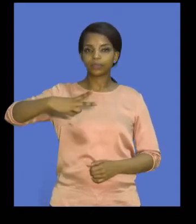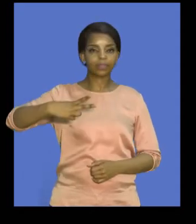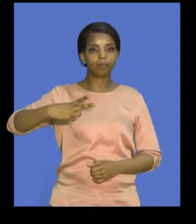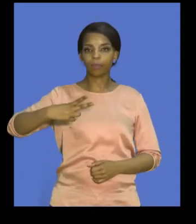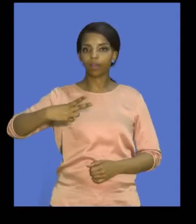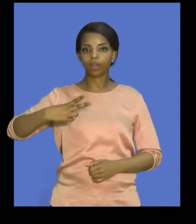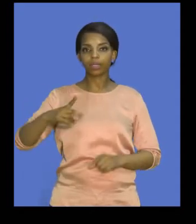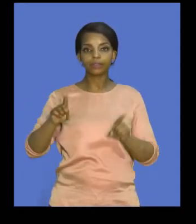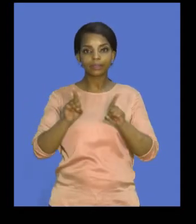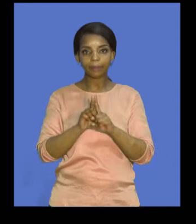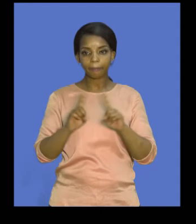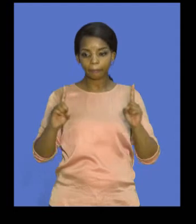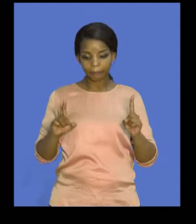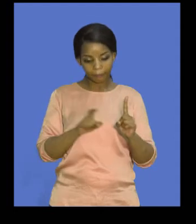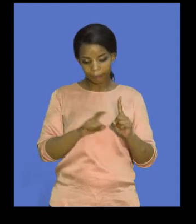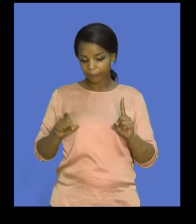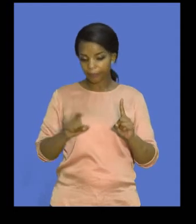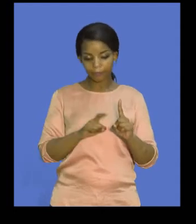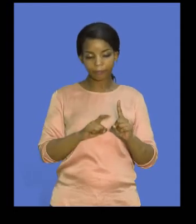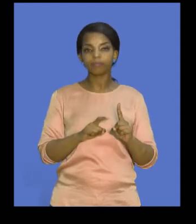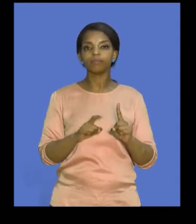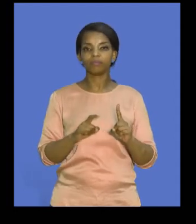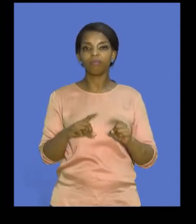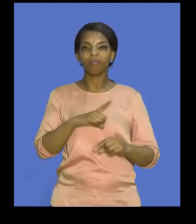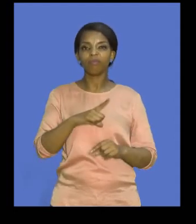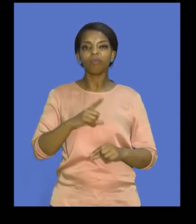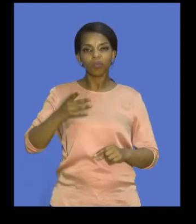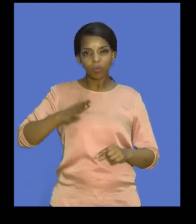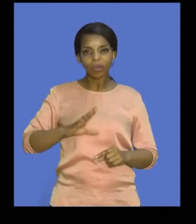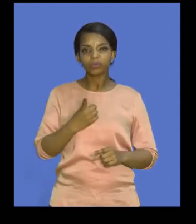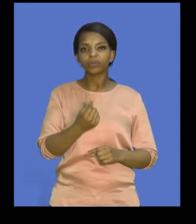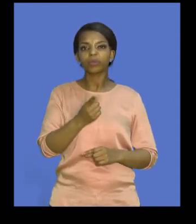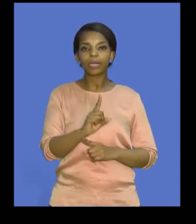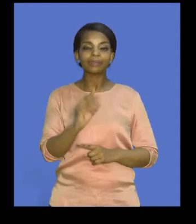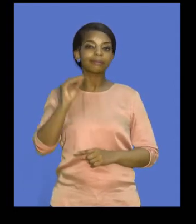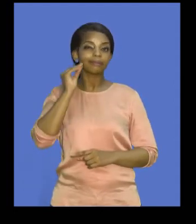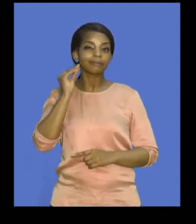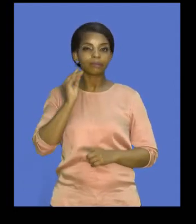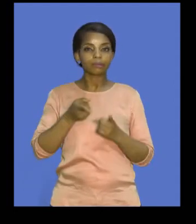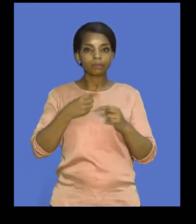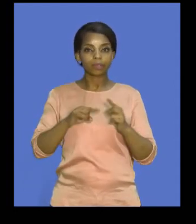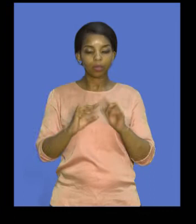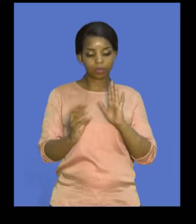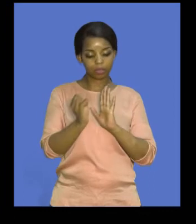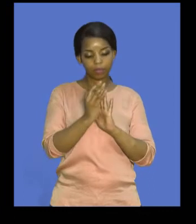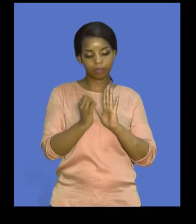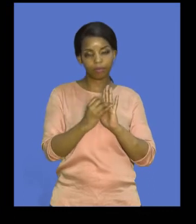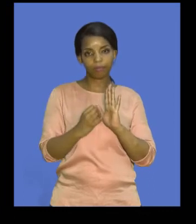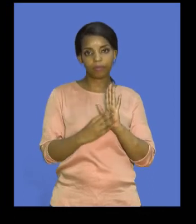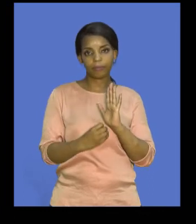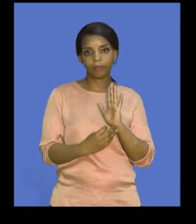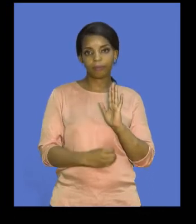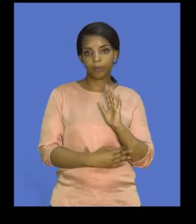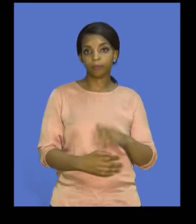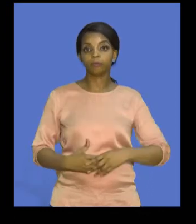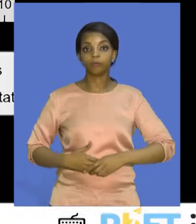of Q2 so that we can populate our or collect our data so that we can make those important predictions. So now let's go